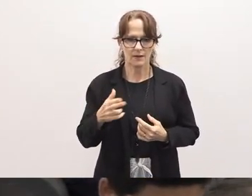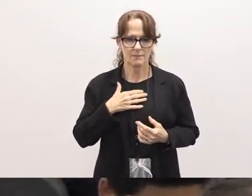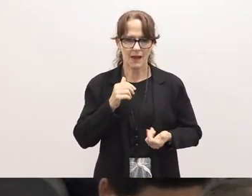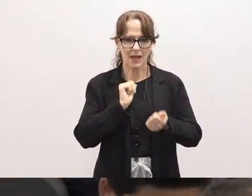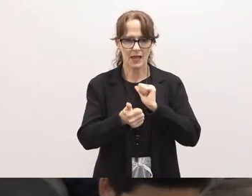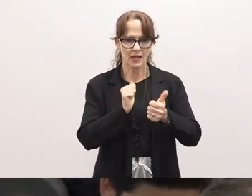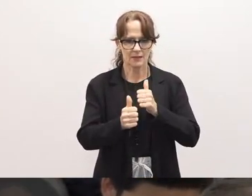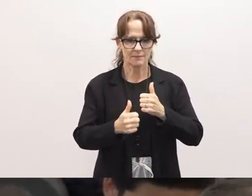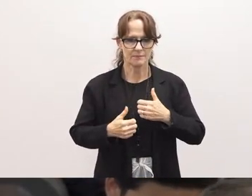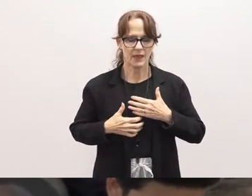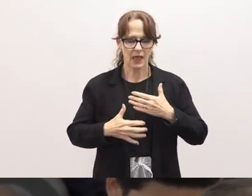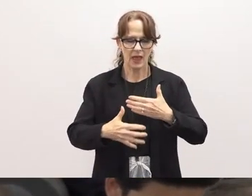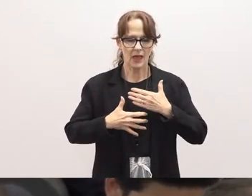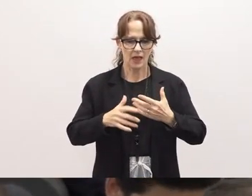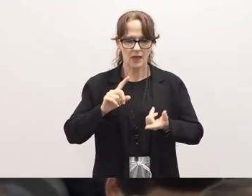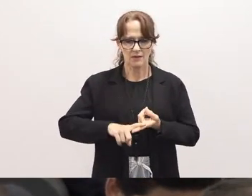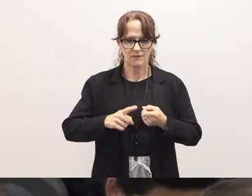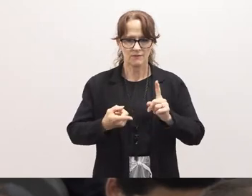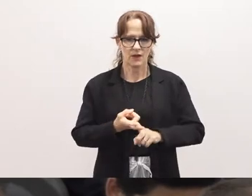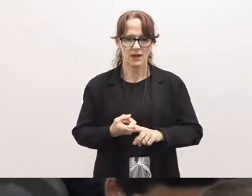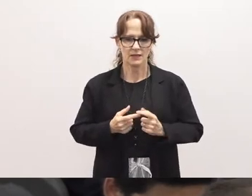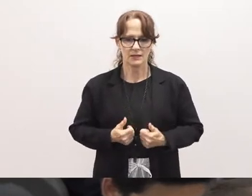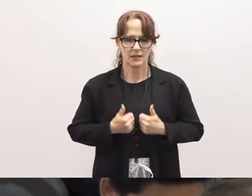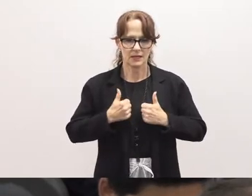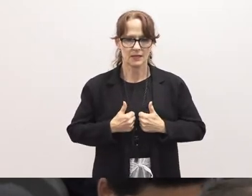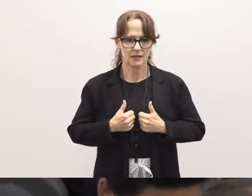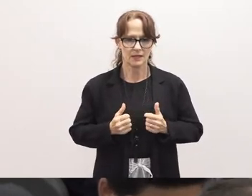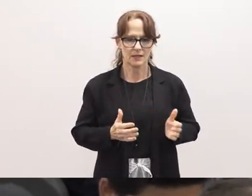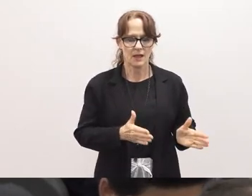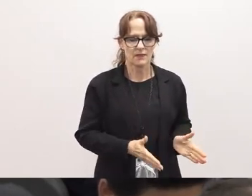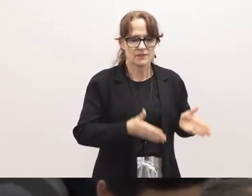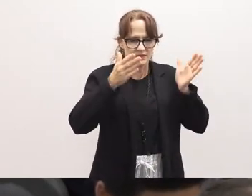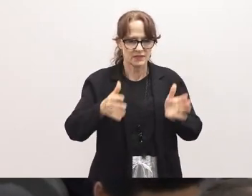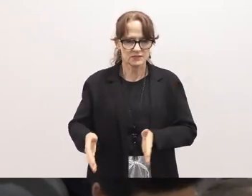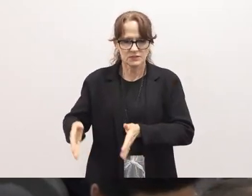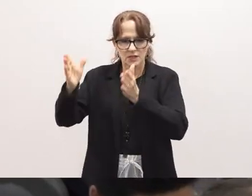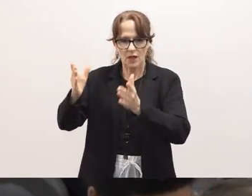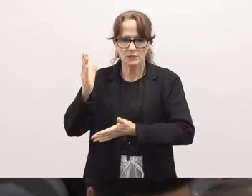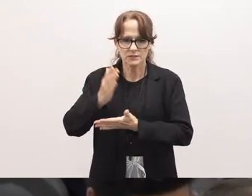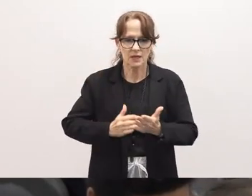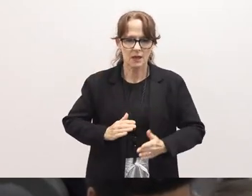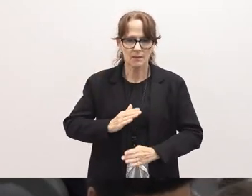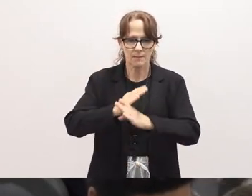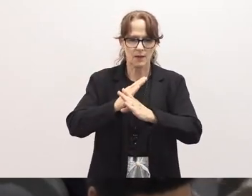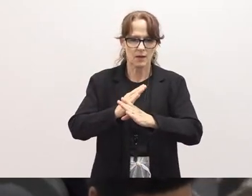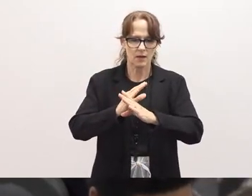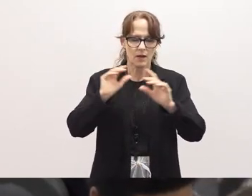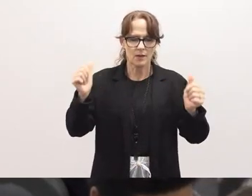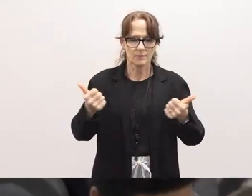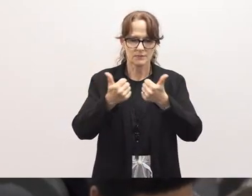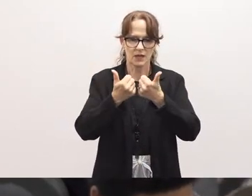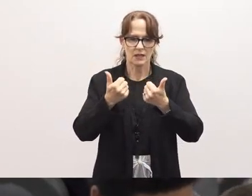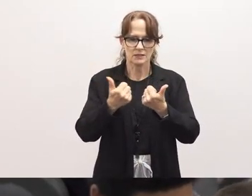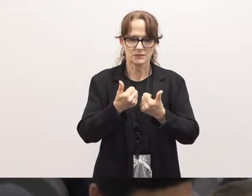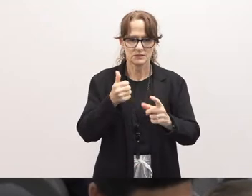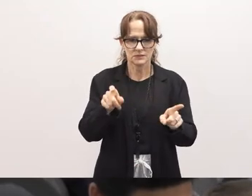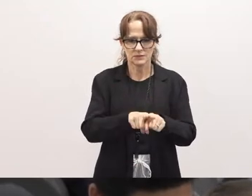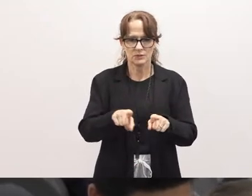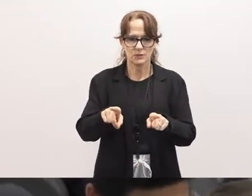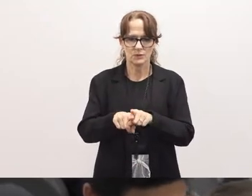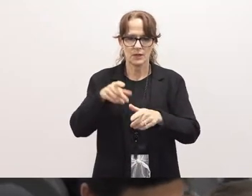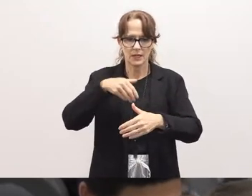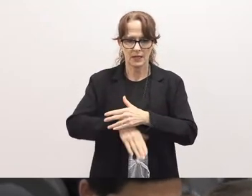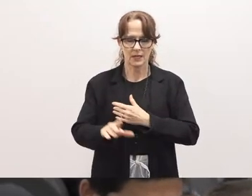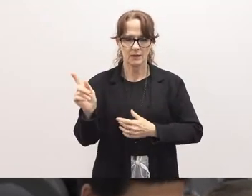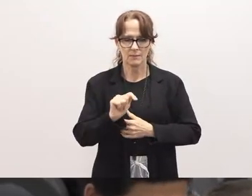and asthmatic friends. The stalls create some relief from the vapor, but they create their own challenges. Entering a bathroom